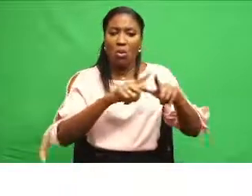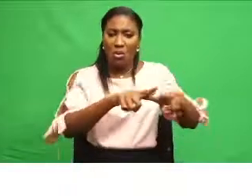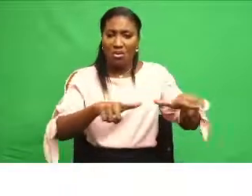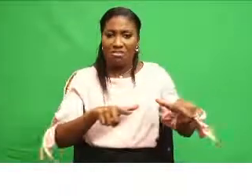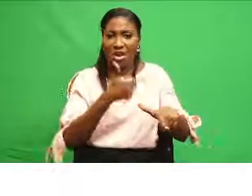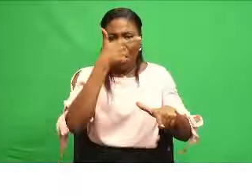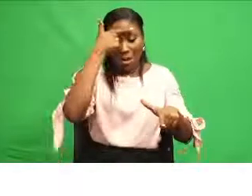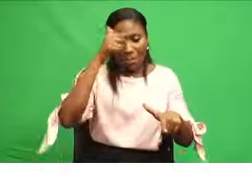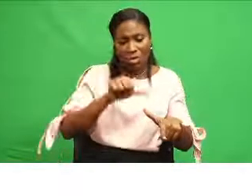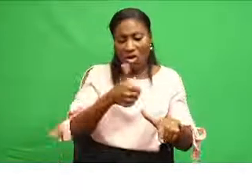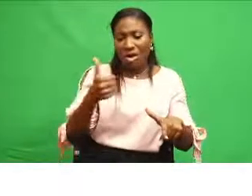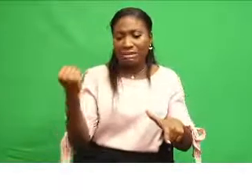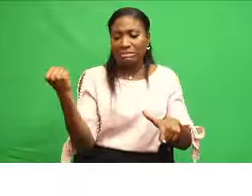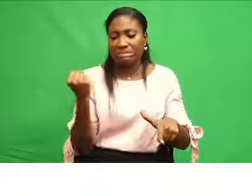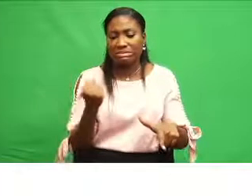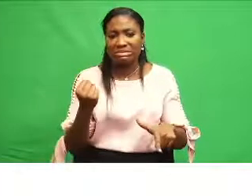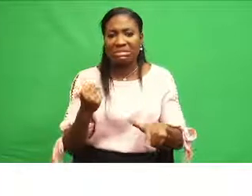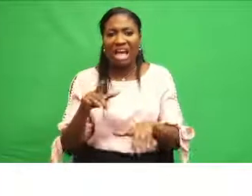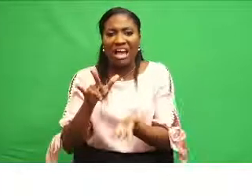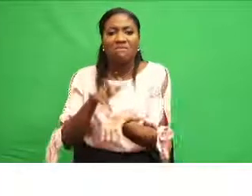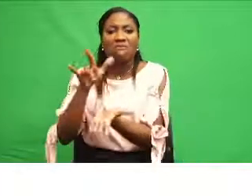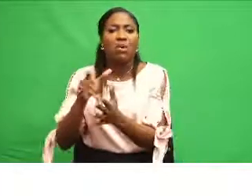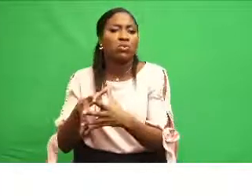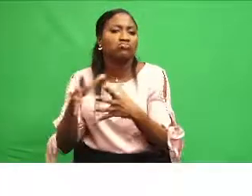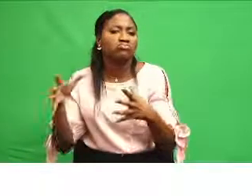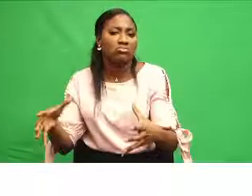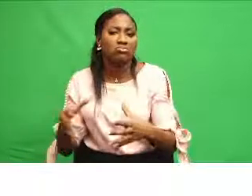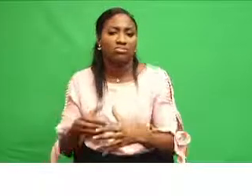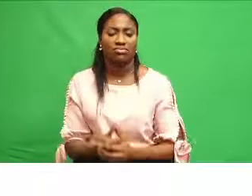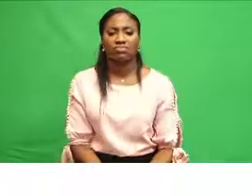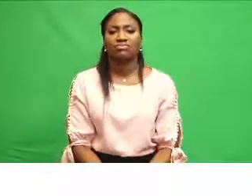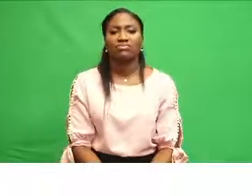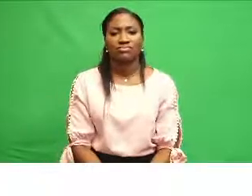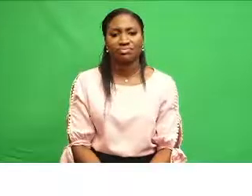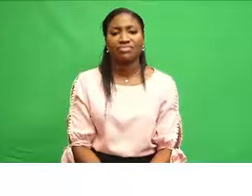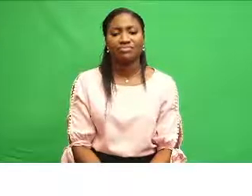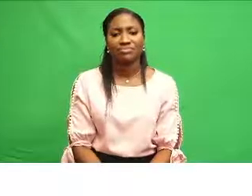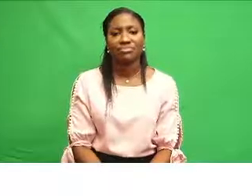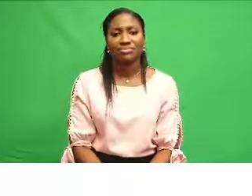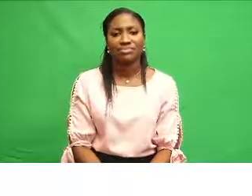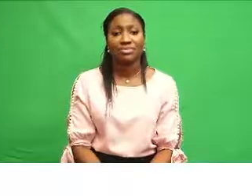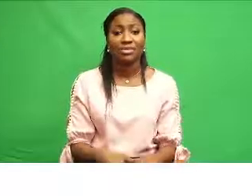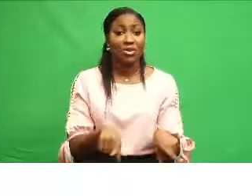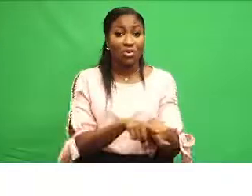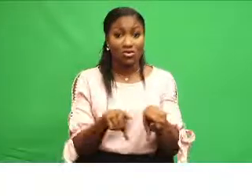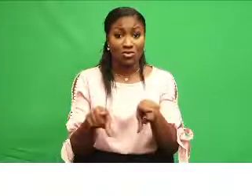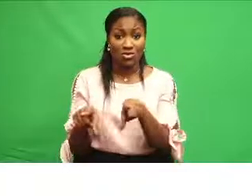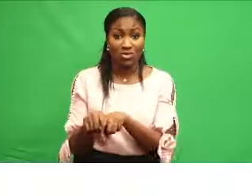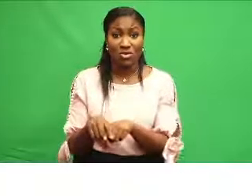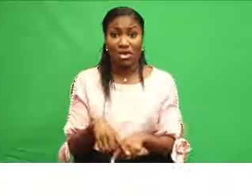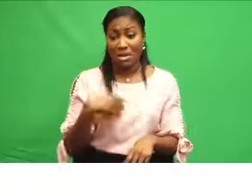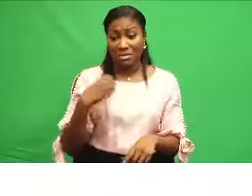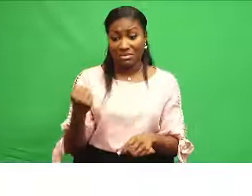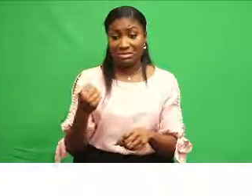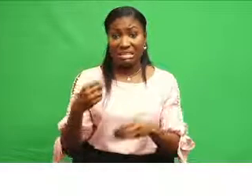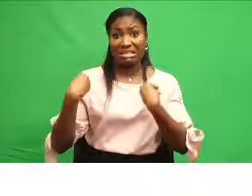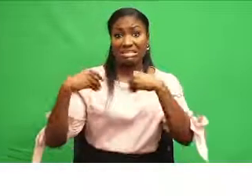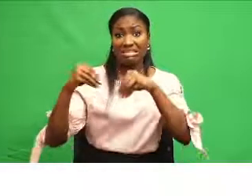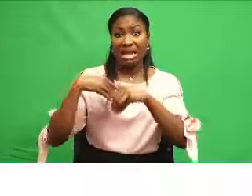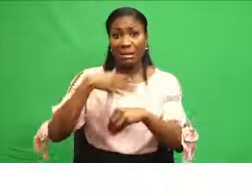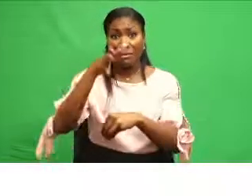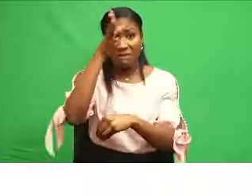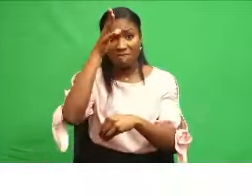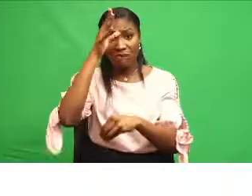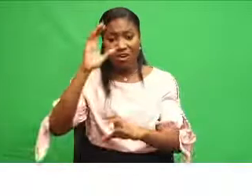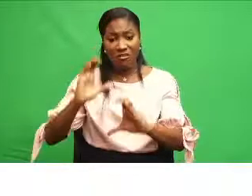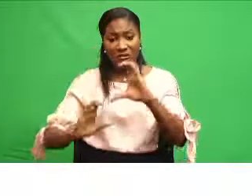could take the deed. But when the house was billing, she ain't put a farthing. She even sell my father a van for $20,000. That